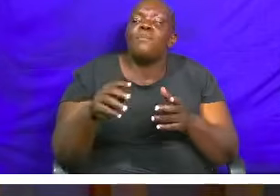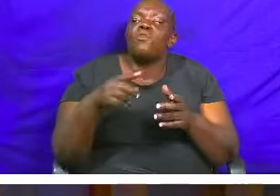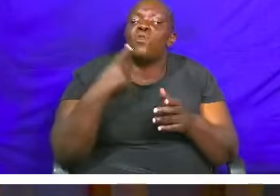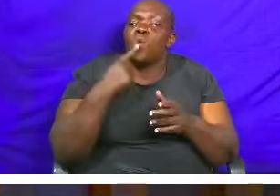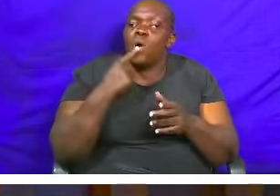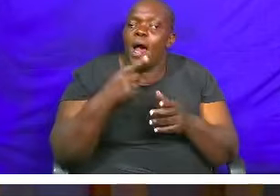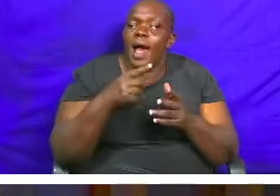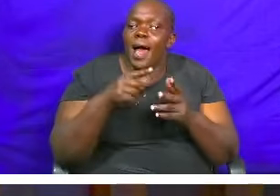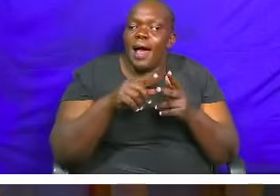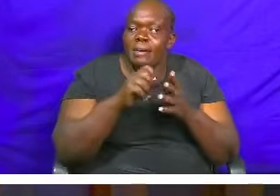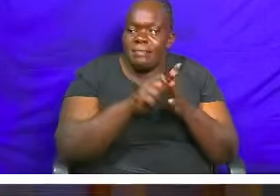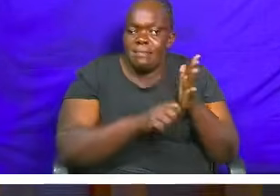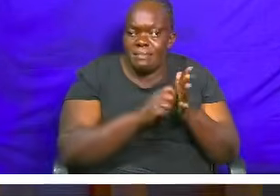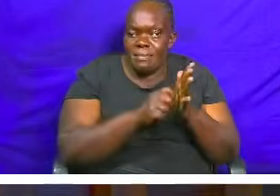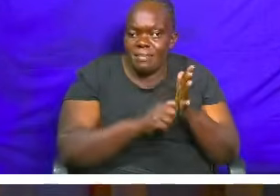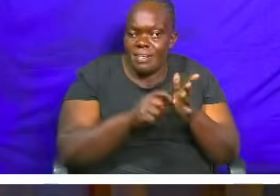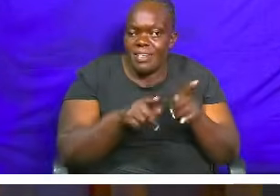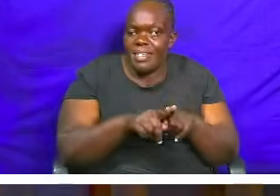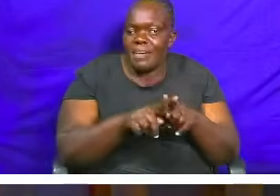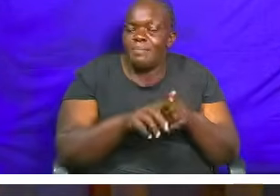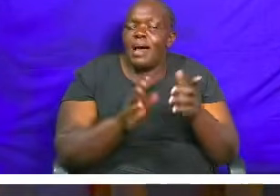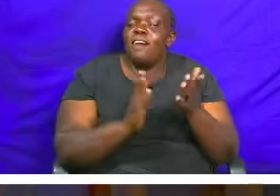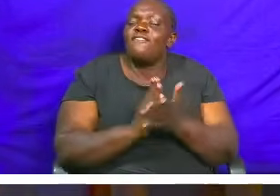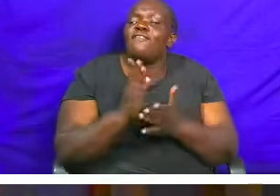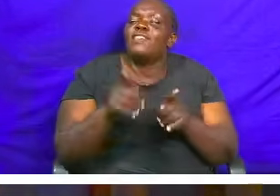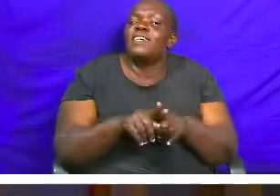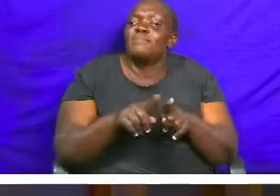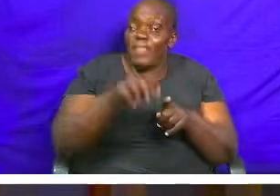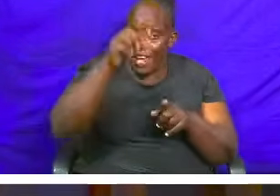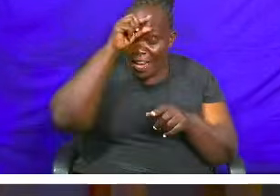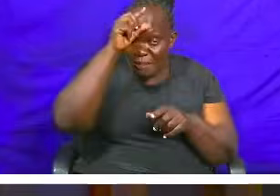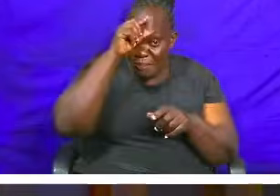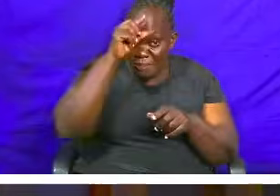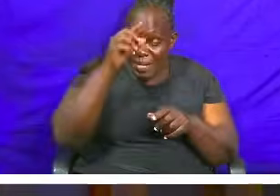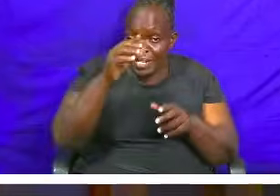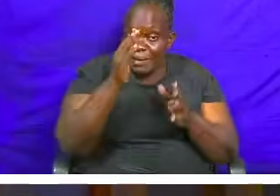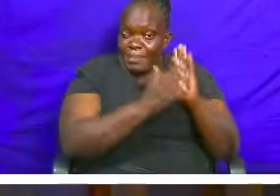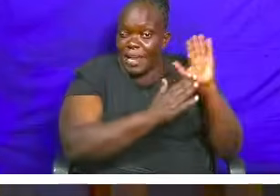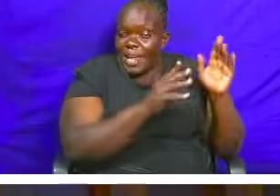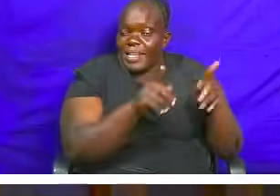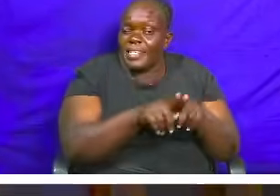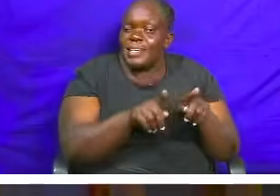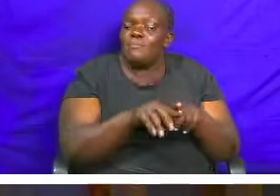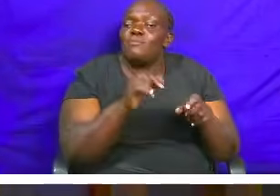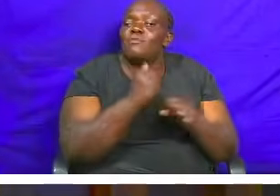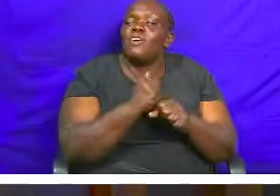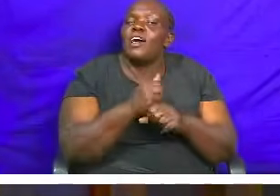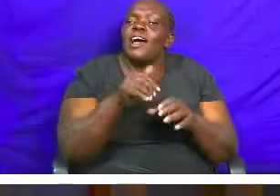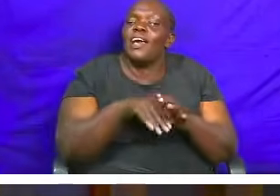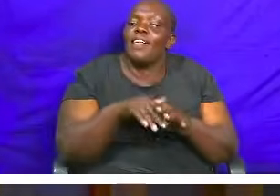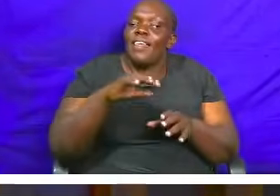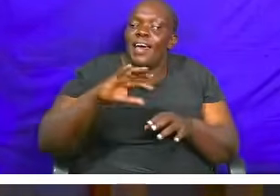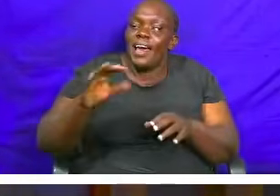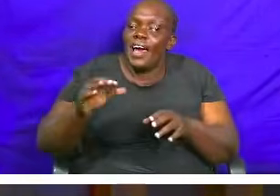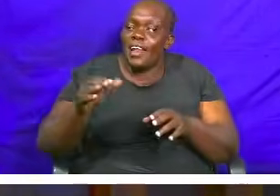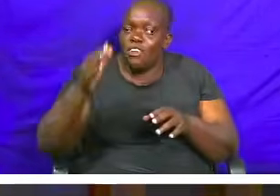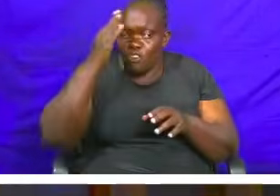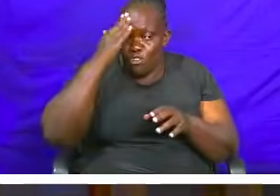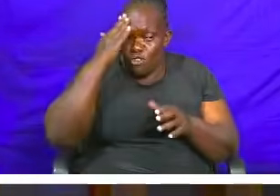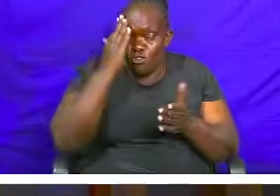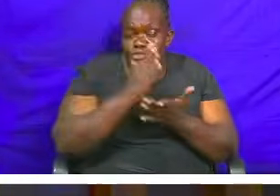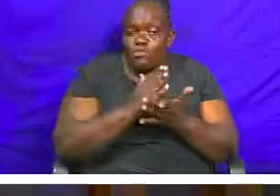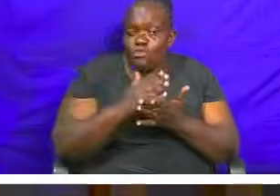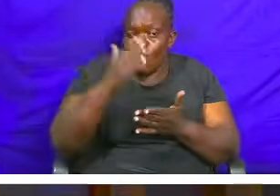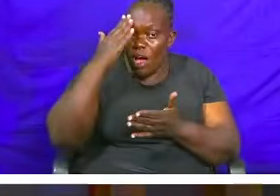licensing and also approving the field development plans for upstream operations in the South Lokichar. I know you are aware